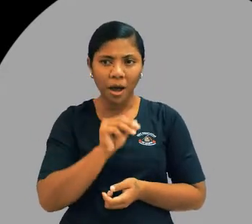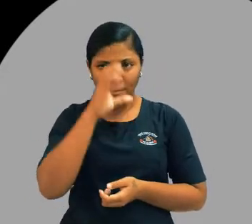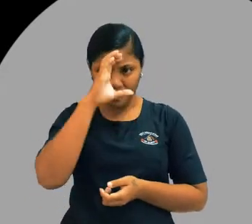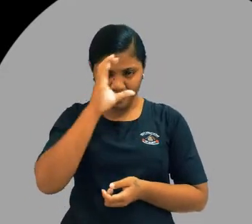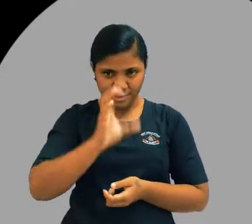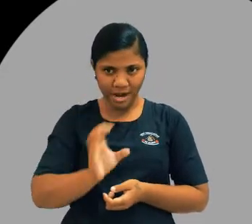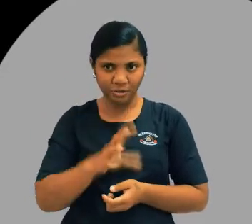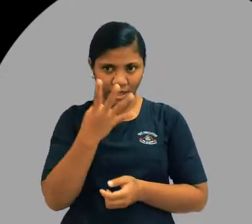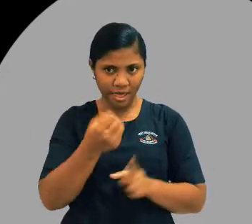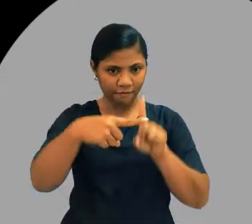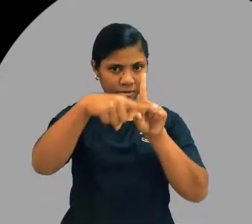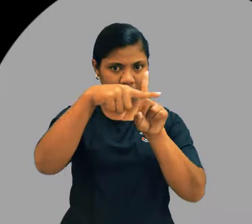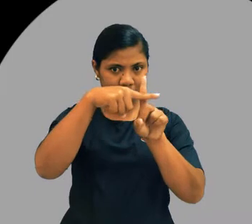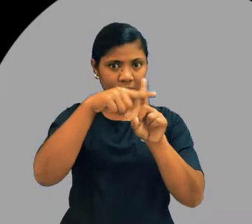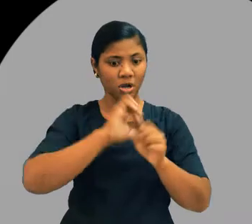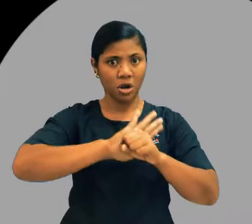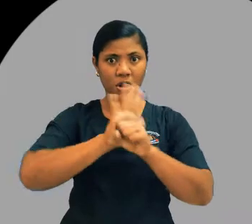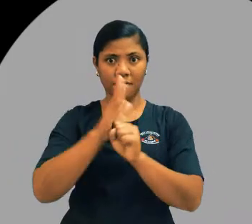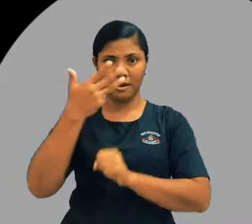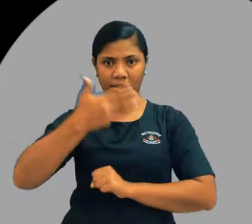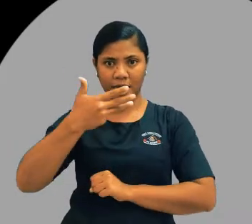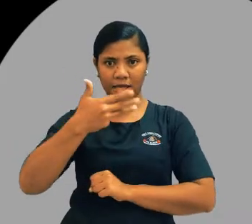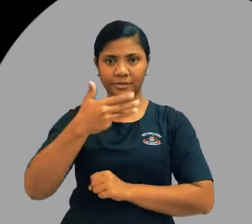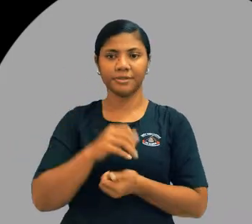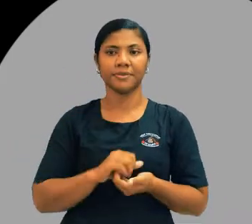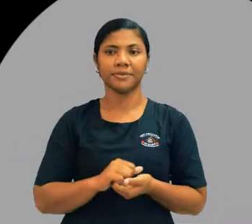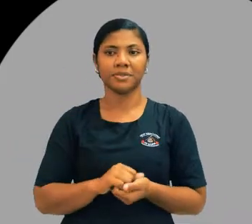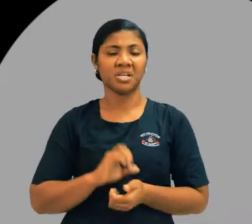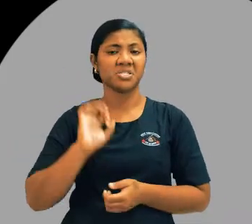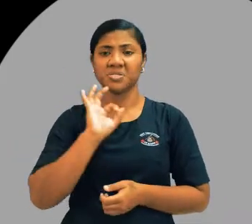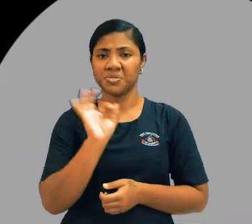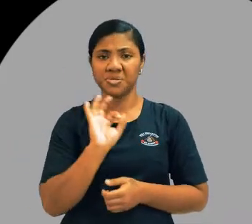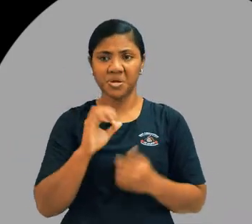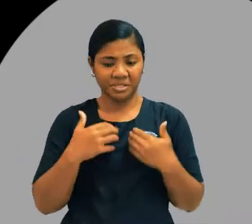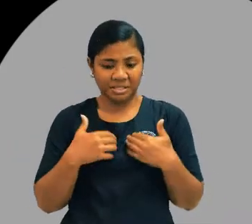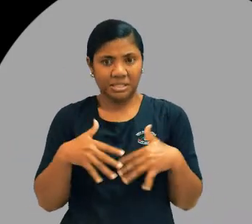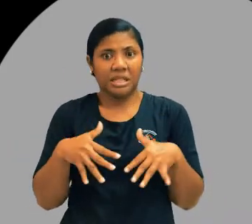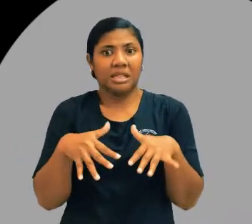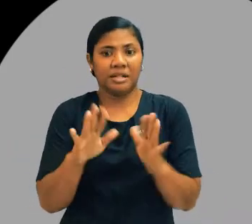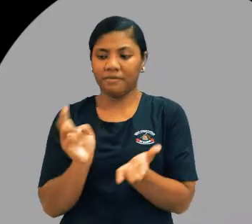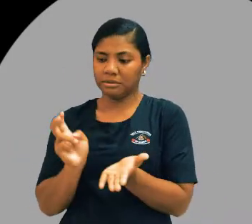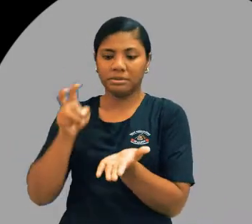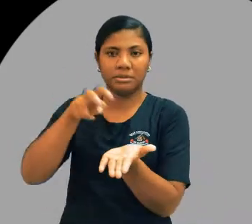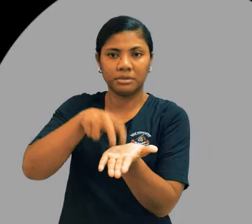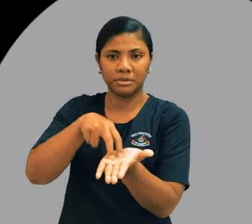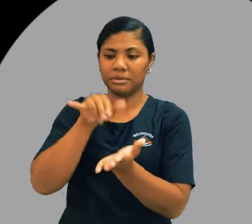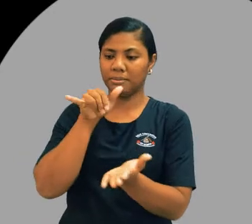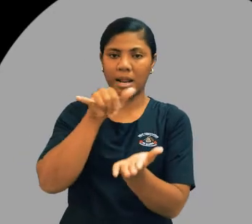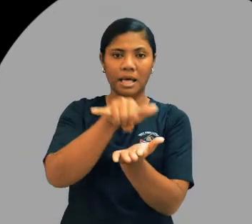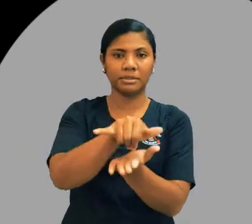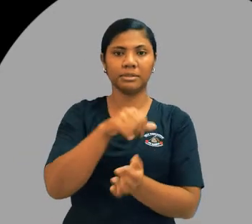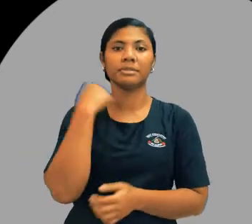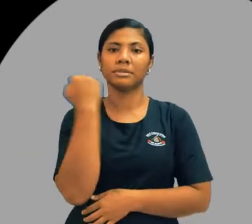a country with confirmed cases of coronavirus, a negative COVID-19 test before being allowed to board a flight to Samoa,